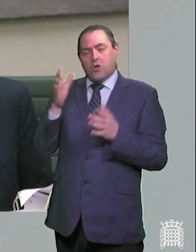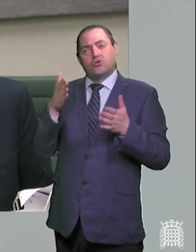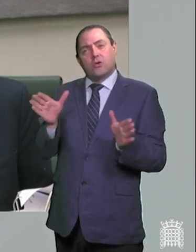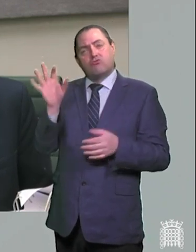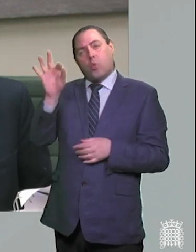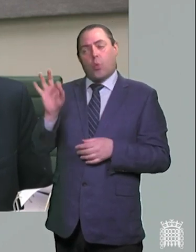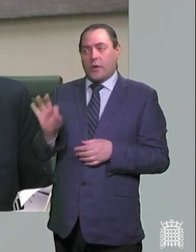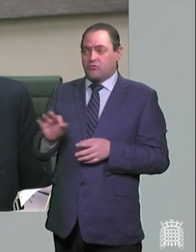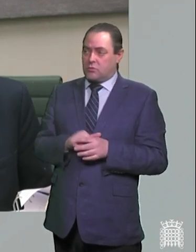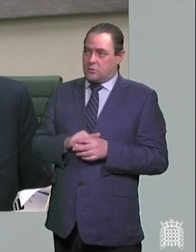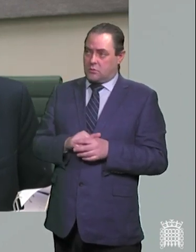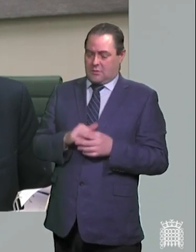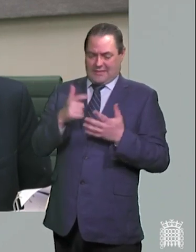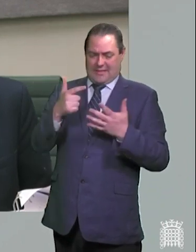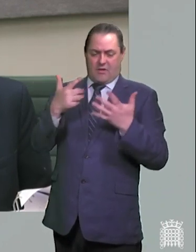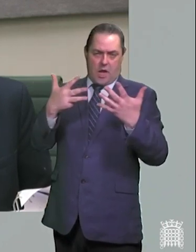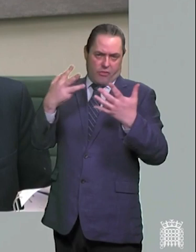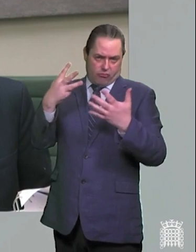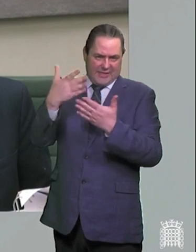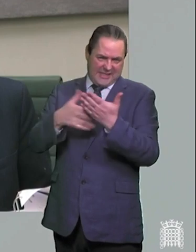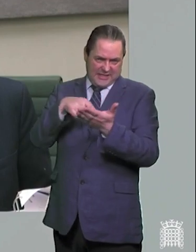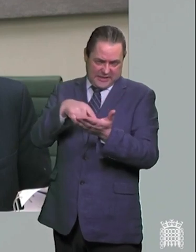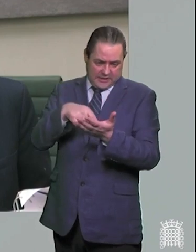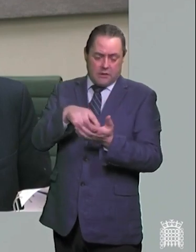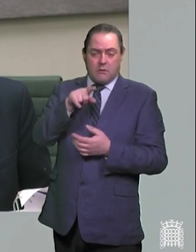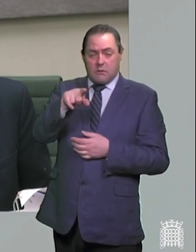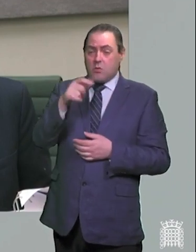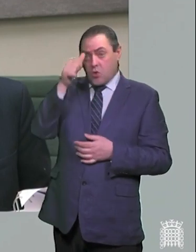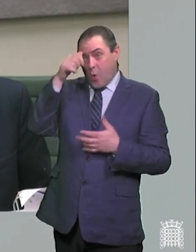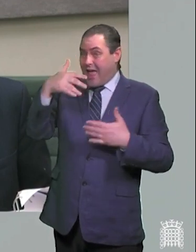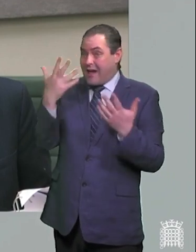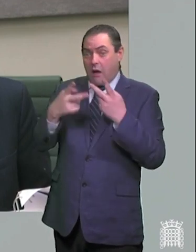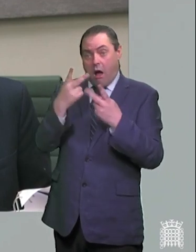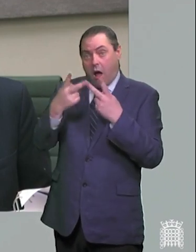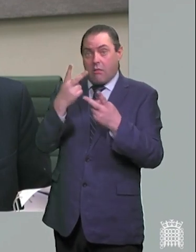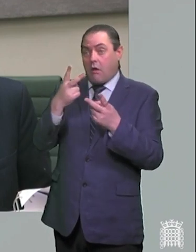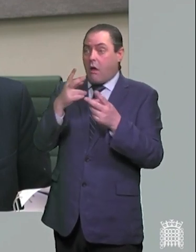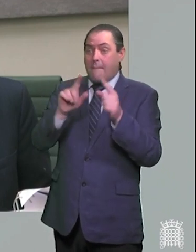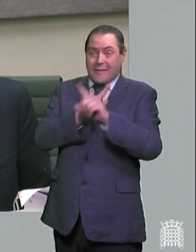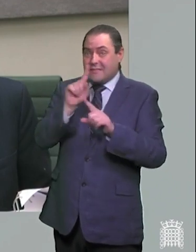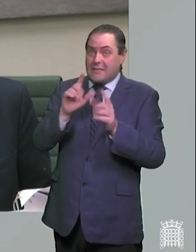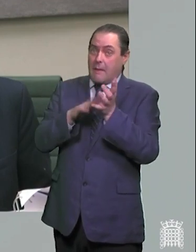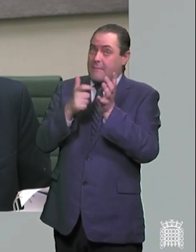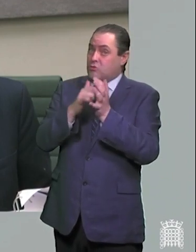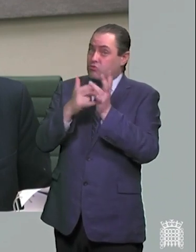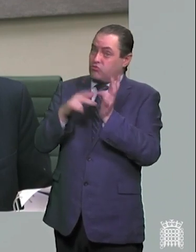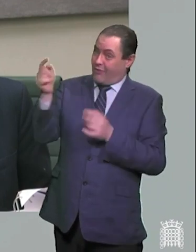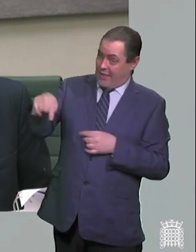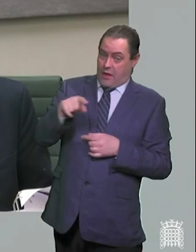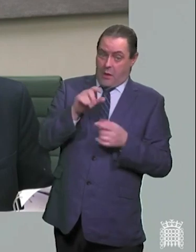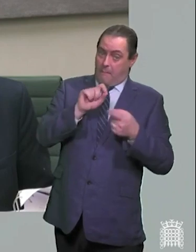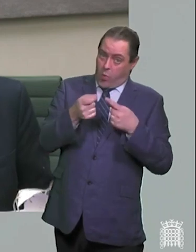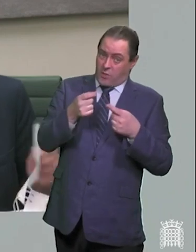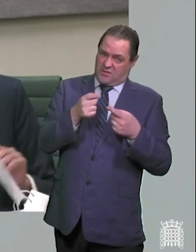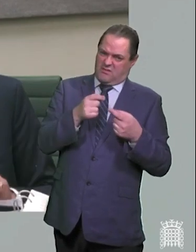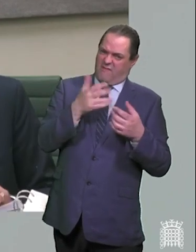question on 793, are you aware of any other meeting where Mr. Johnson was present where the points listed in parts E and